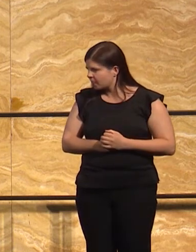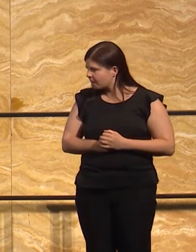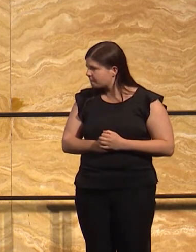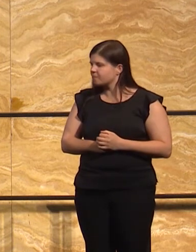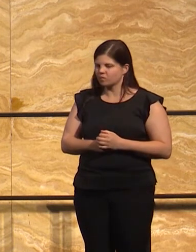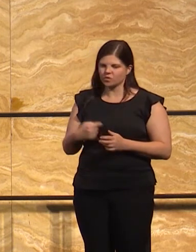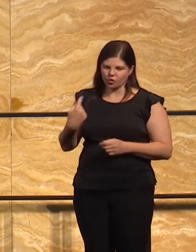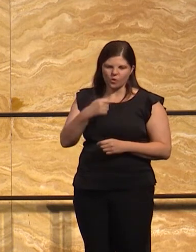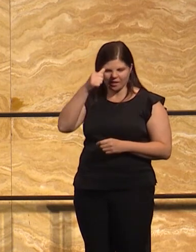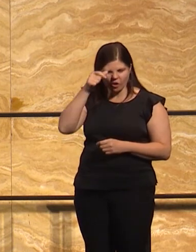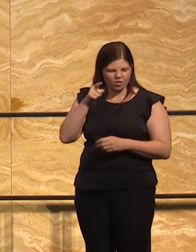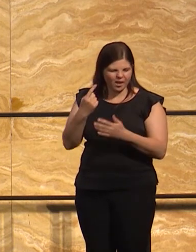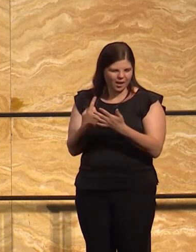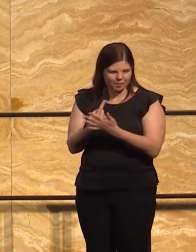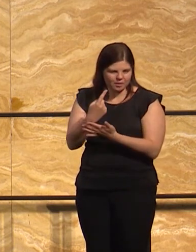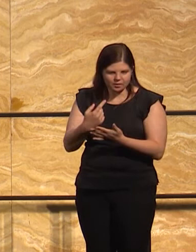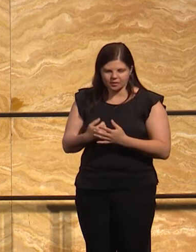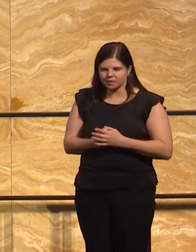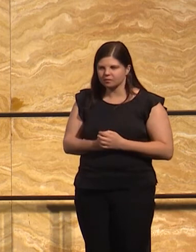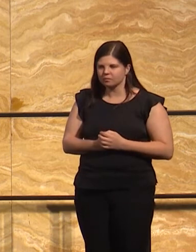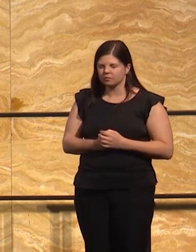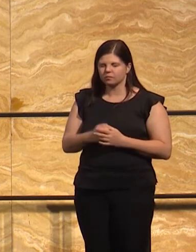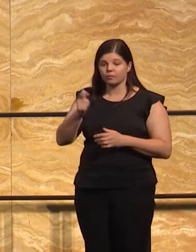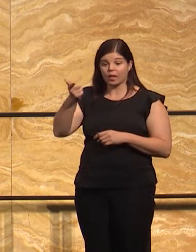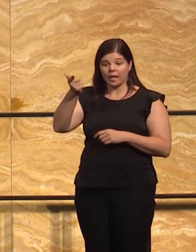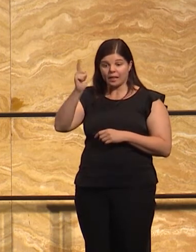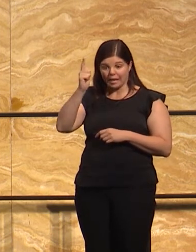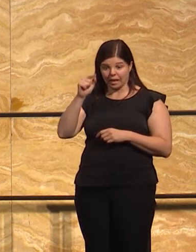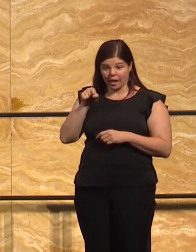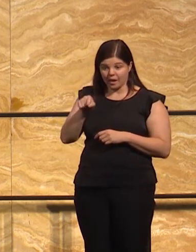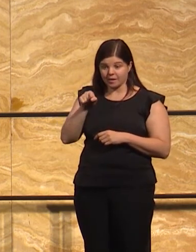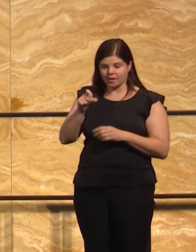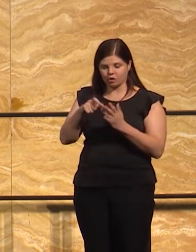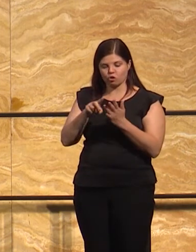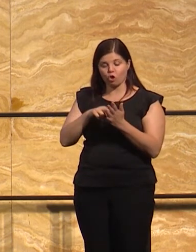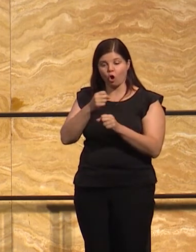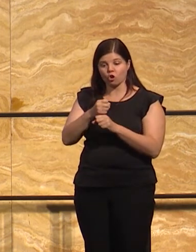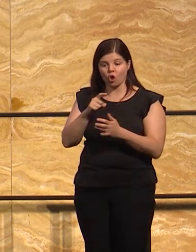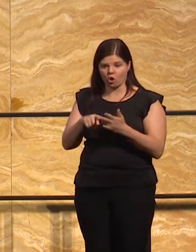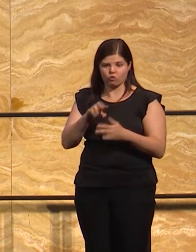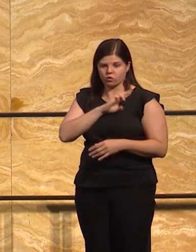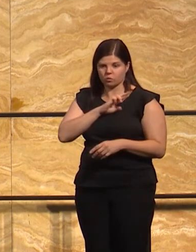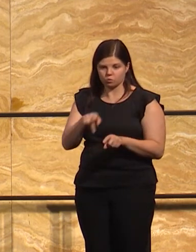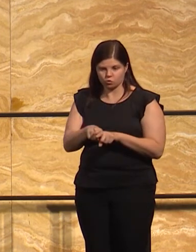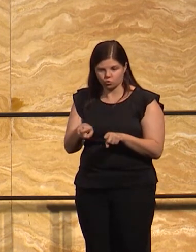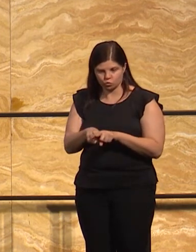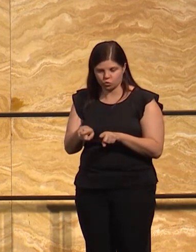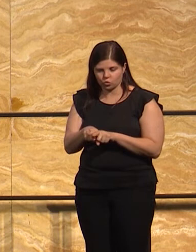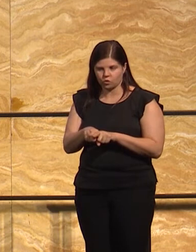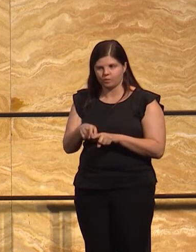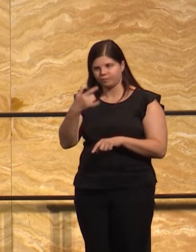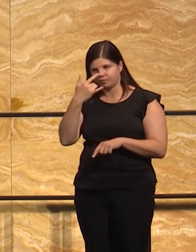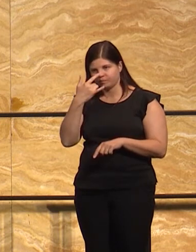know that. So the leaders, you know, in Congo are responsible. But unfortunately for